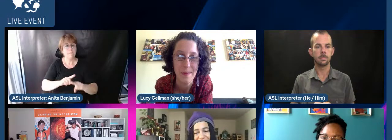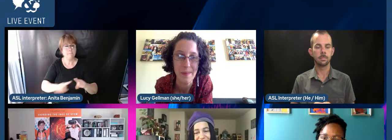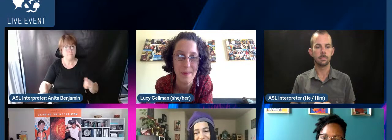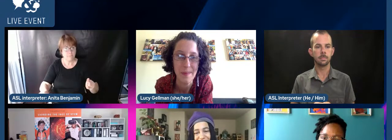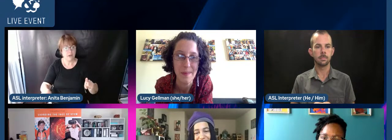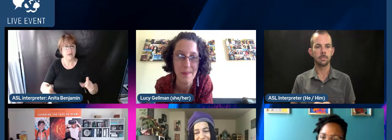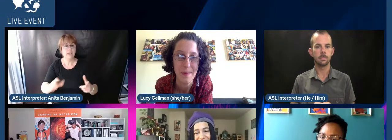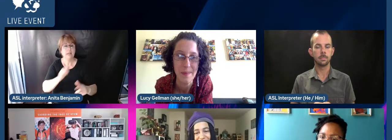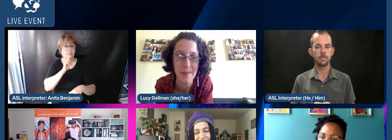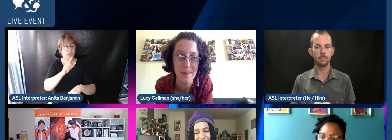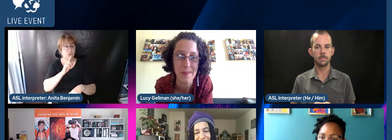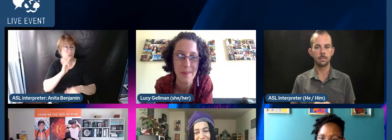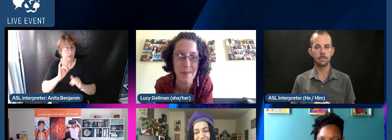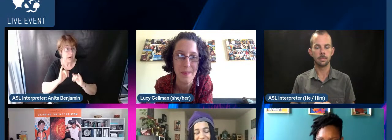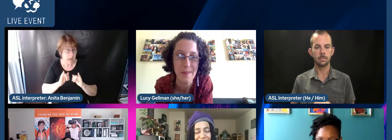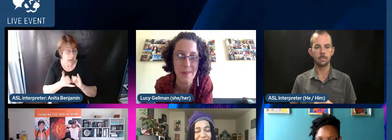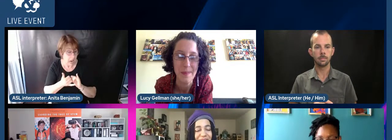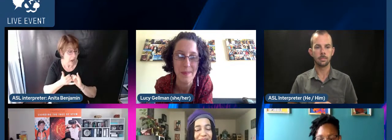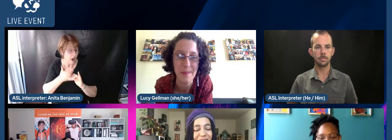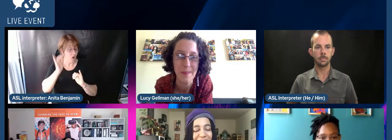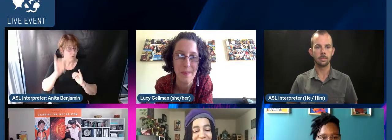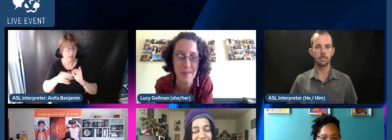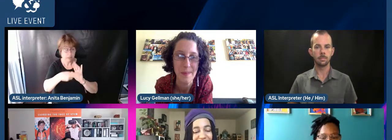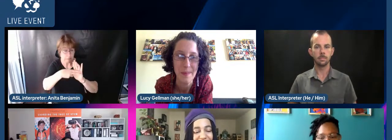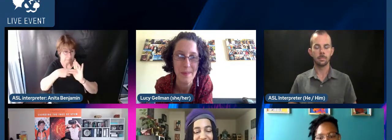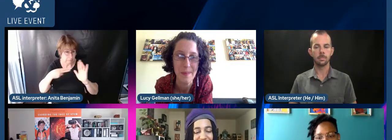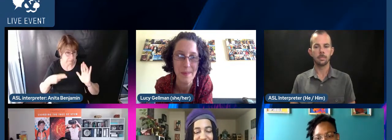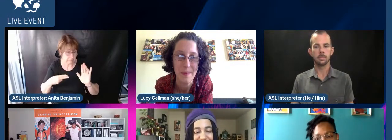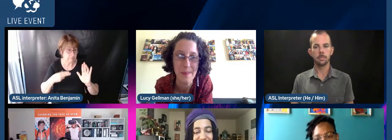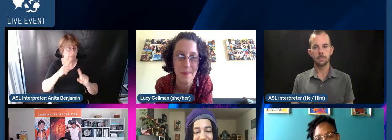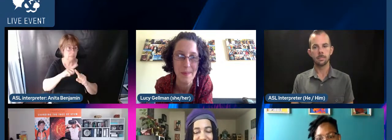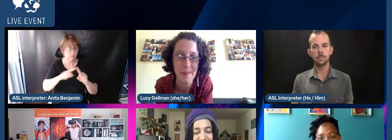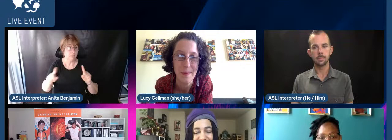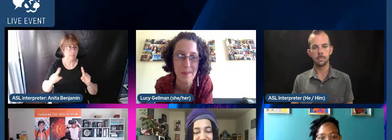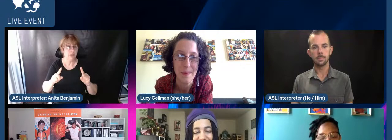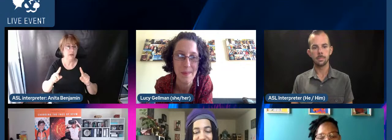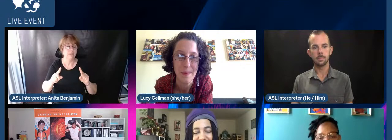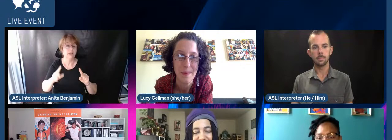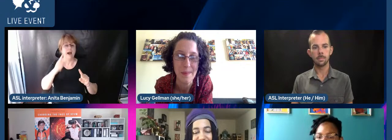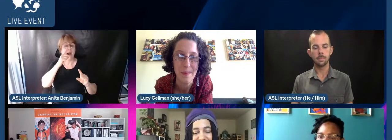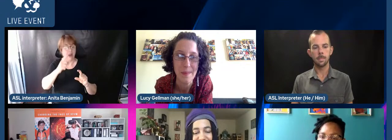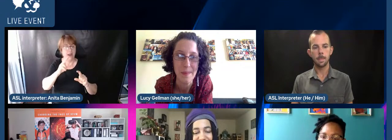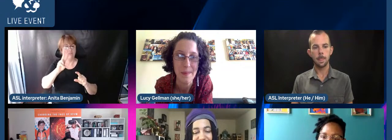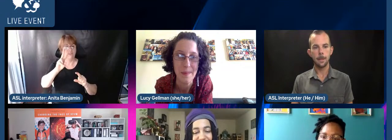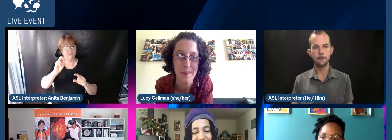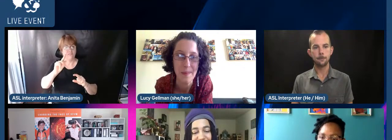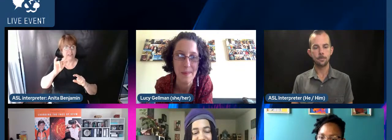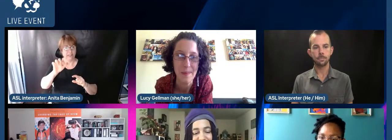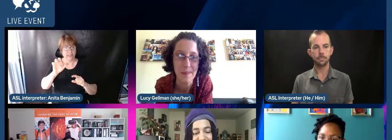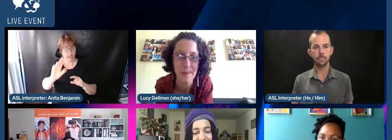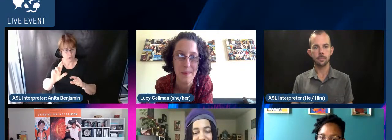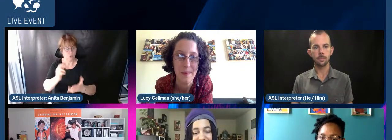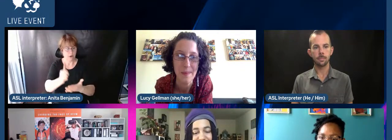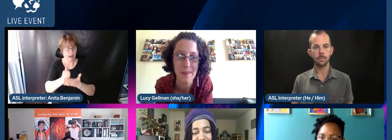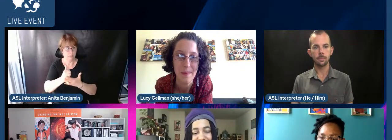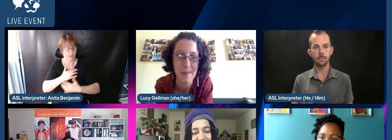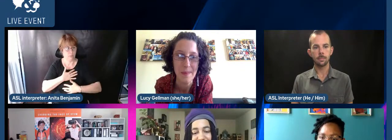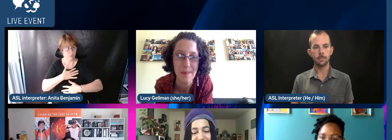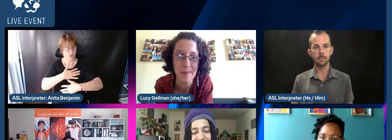sure exactly what the hell that is. I am on a ventilator to help me